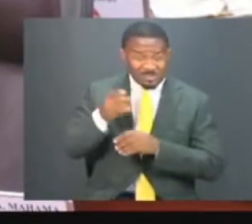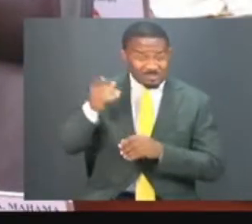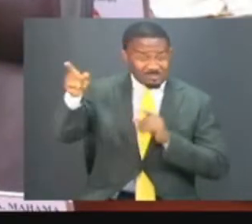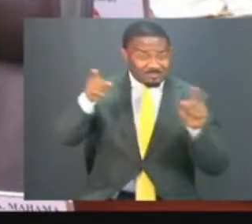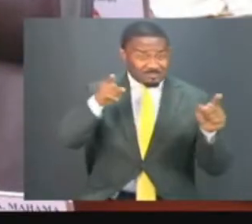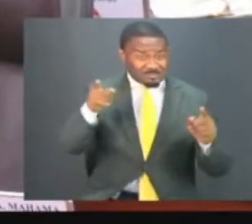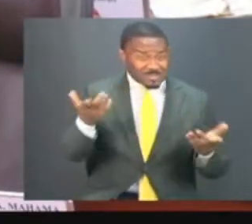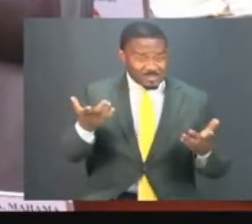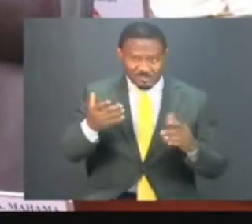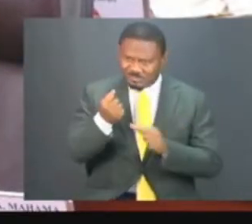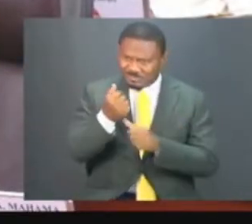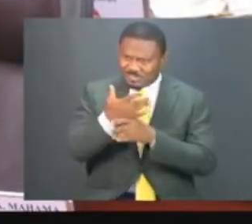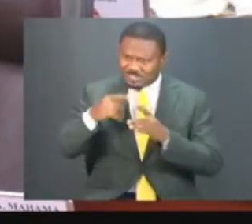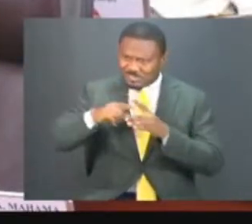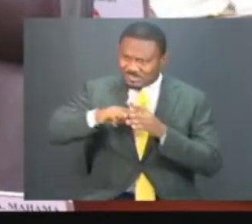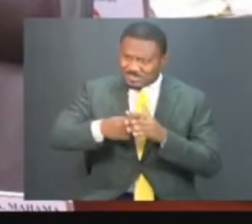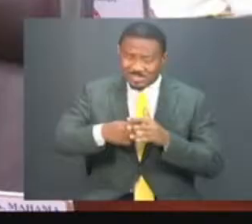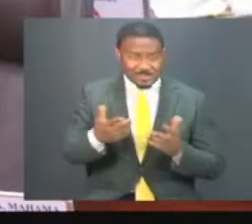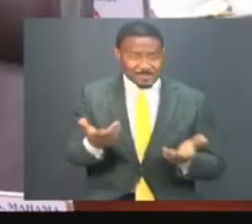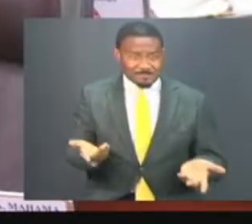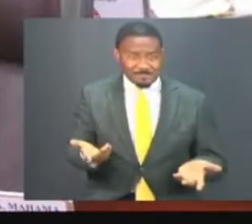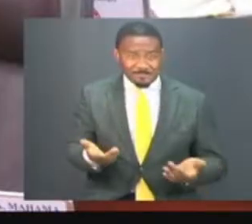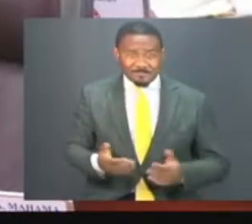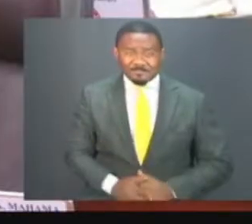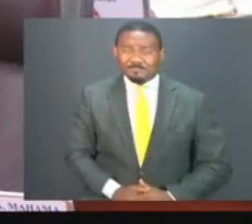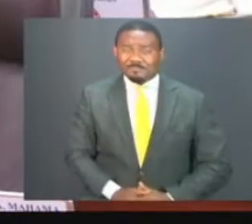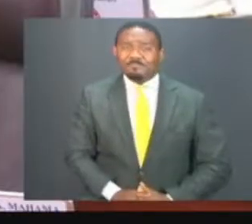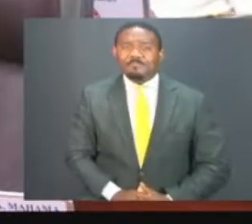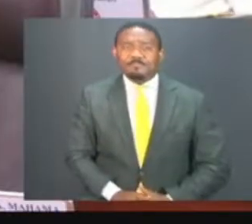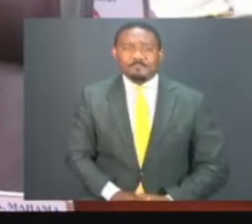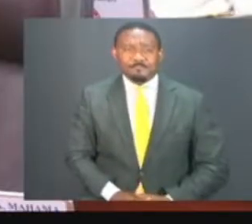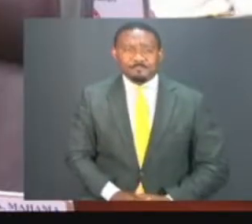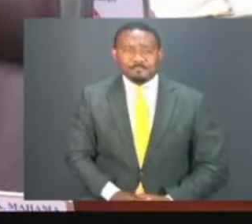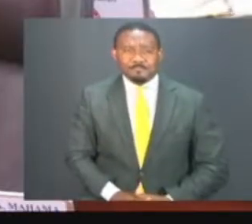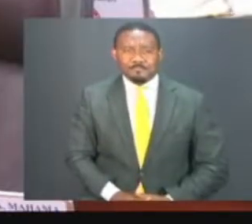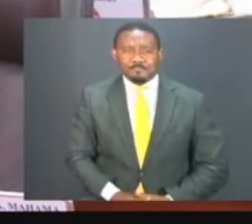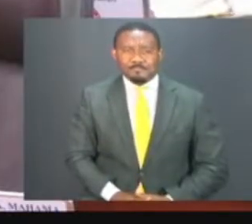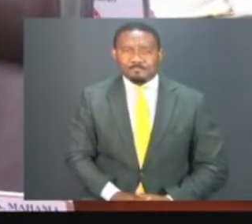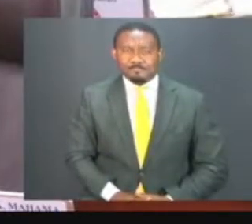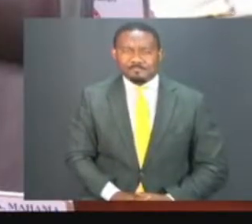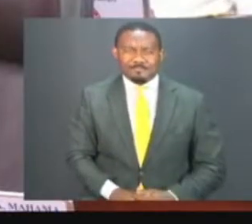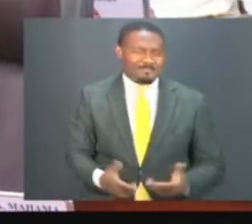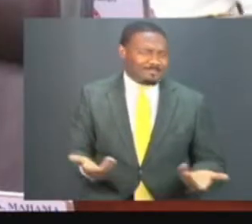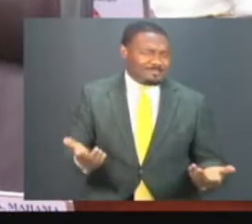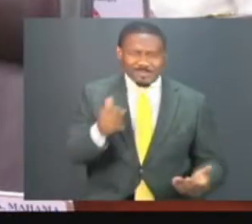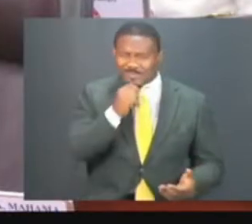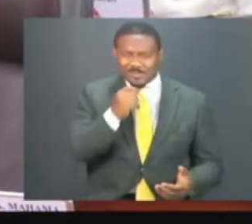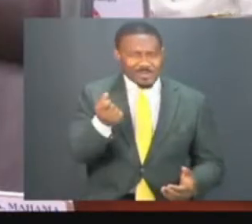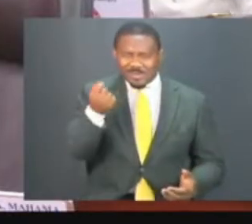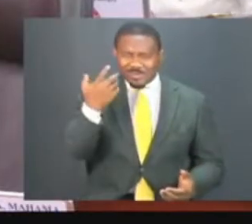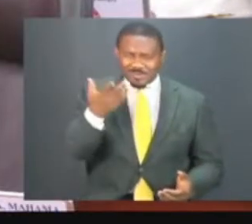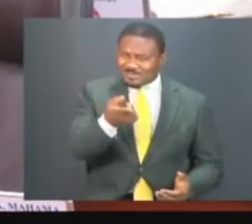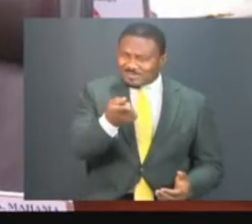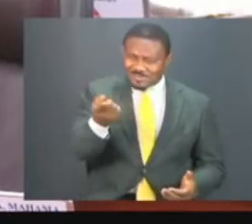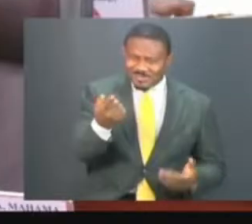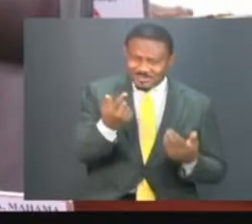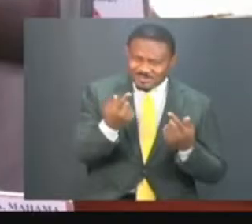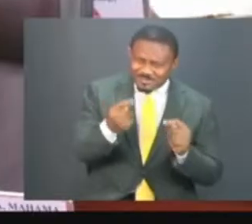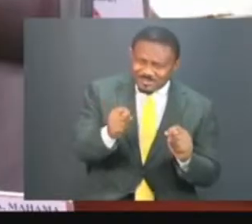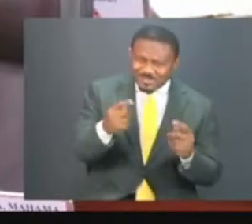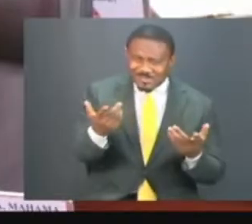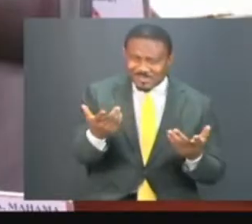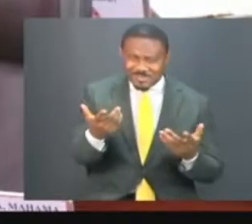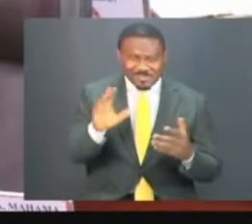just commenced. You understand? So this attempt to try and